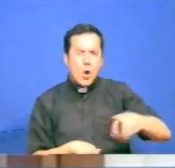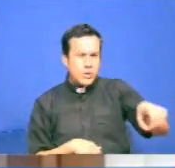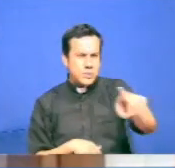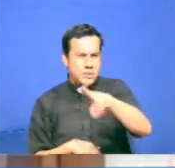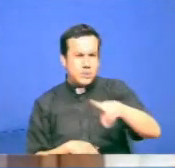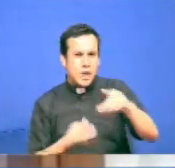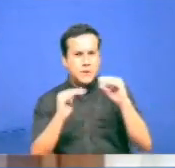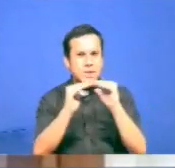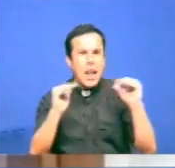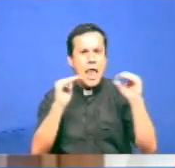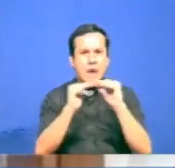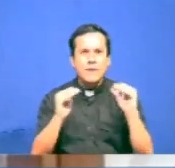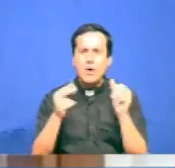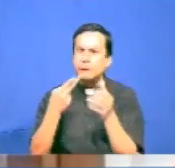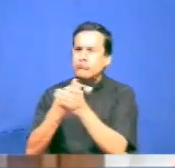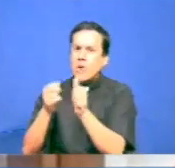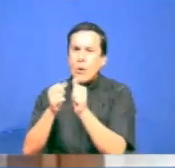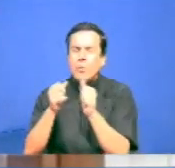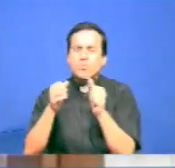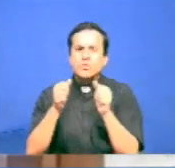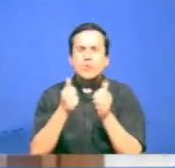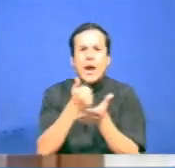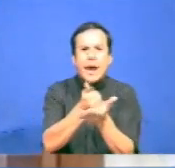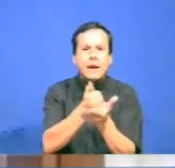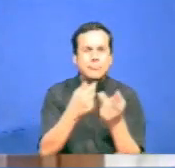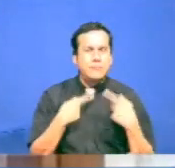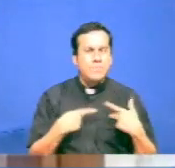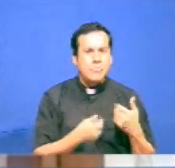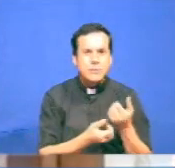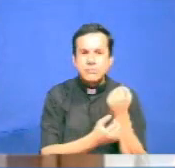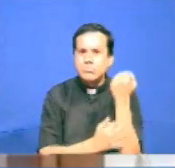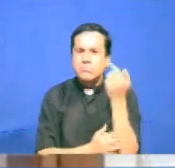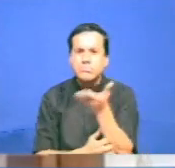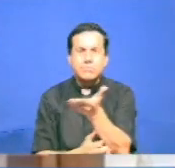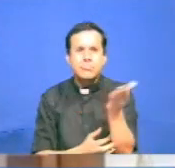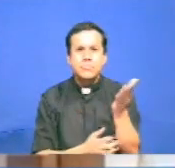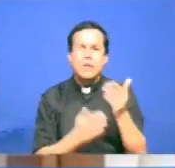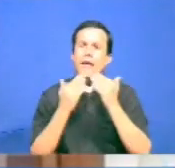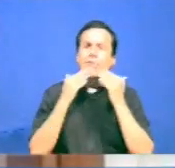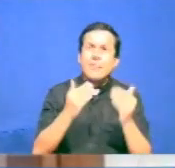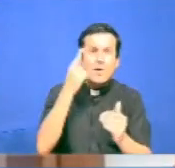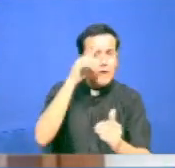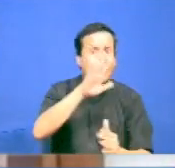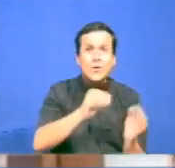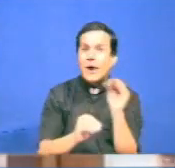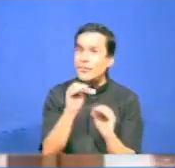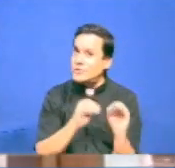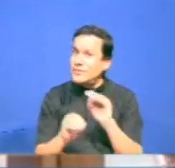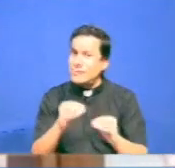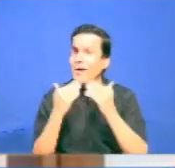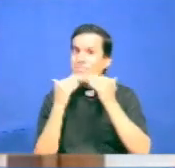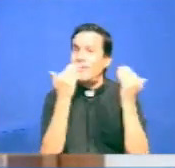with the authority of the church. God bless you. God bless all your generous support. And we thank all those who have